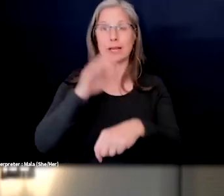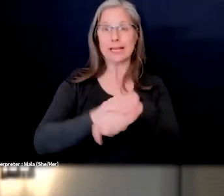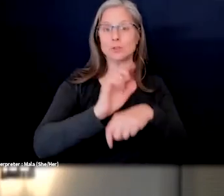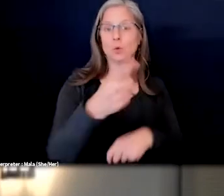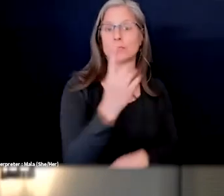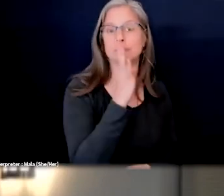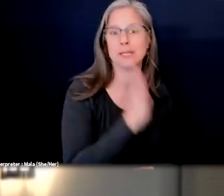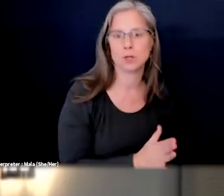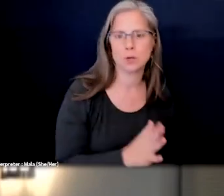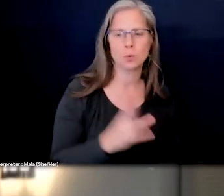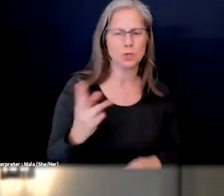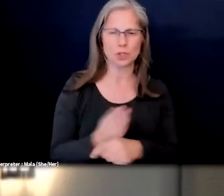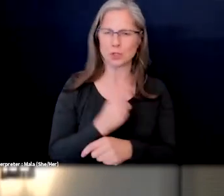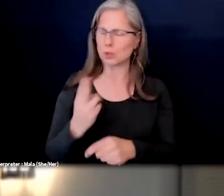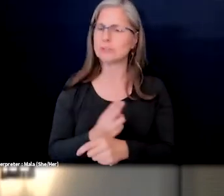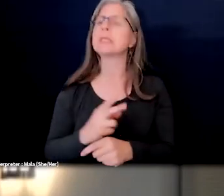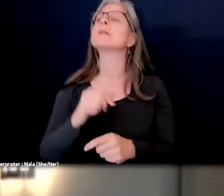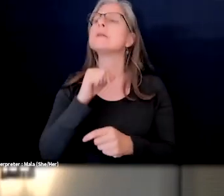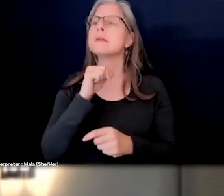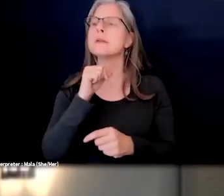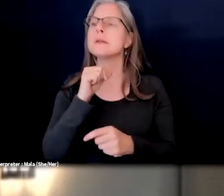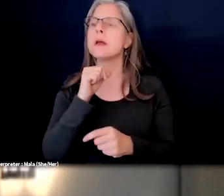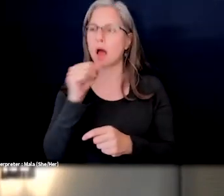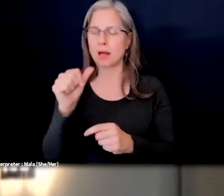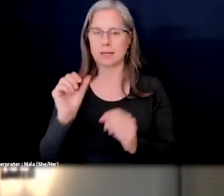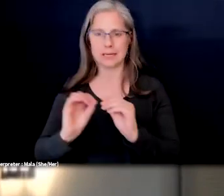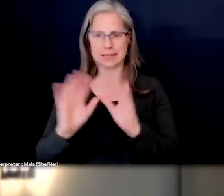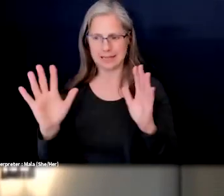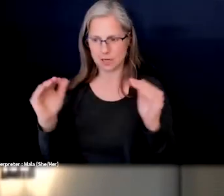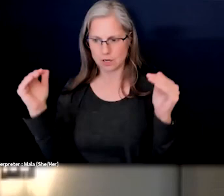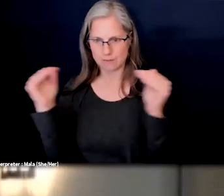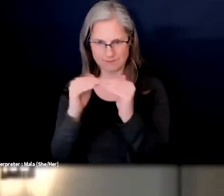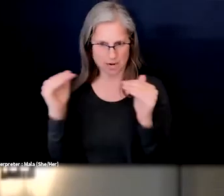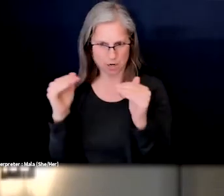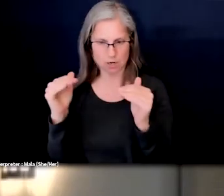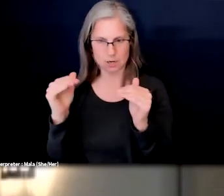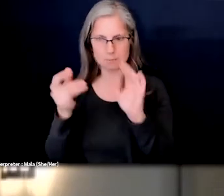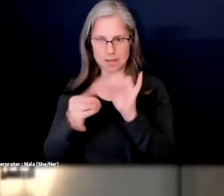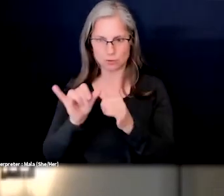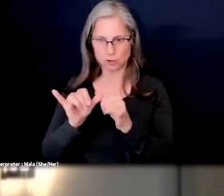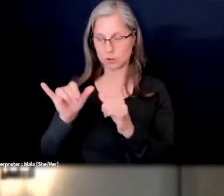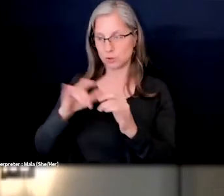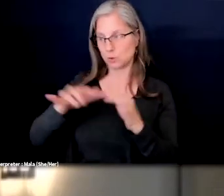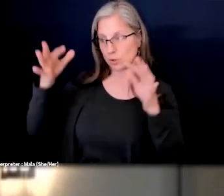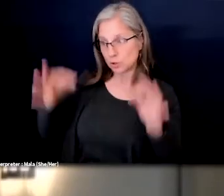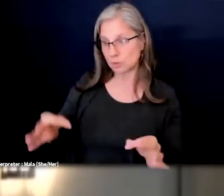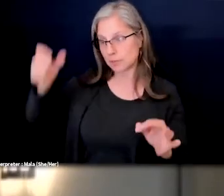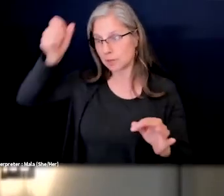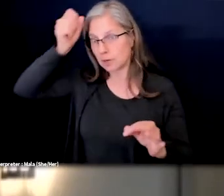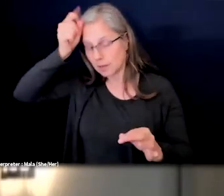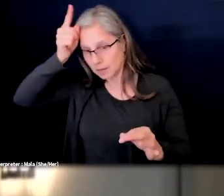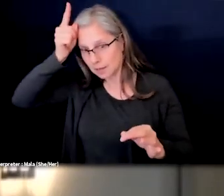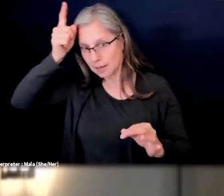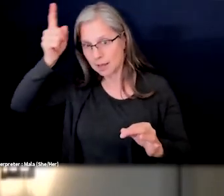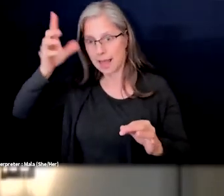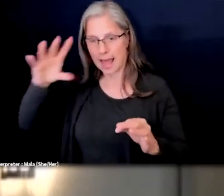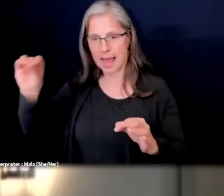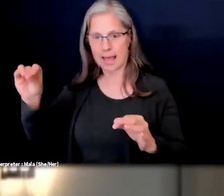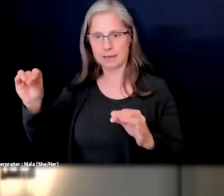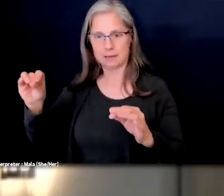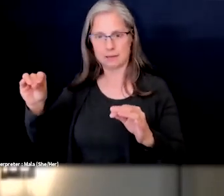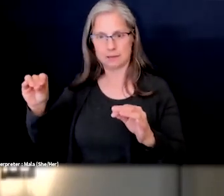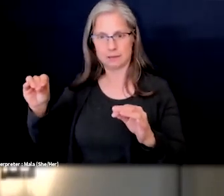we are using a very unfair measure to determine intelligence and ability. And so I want